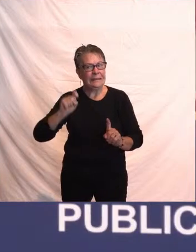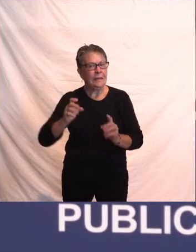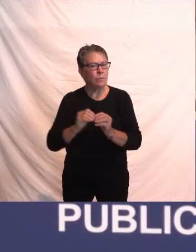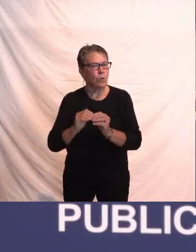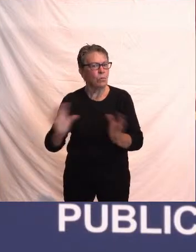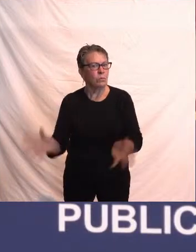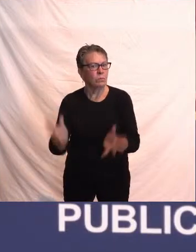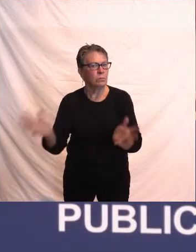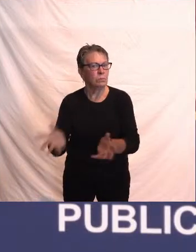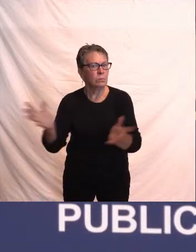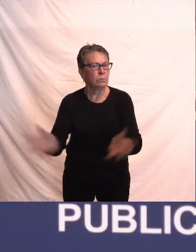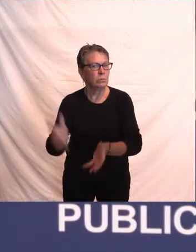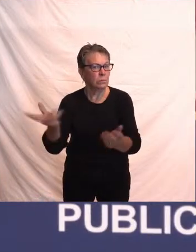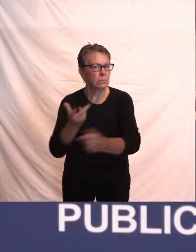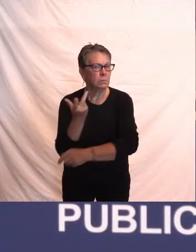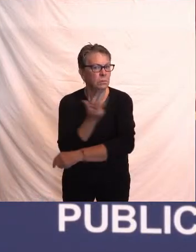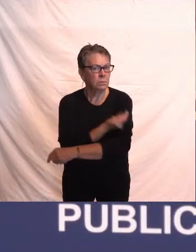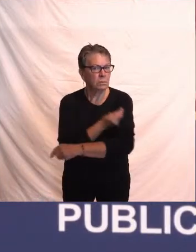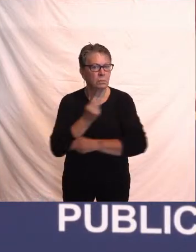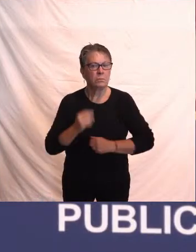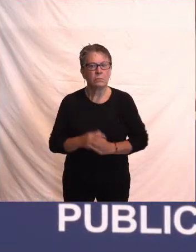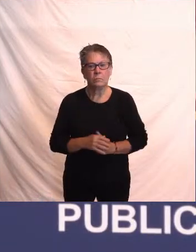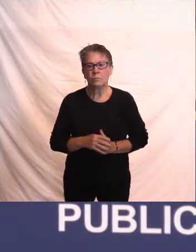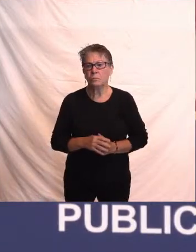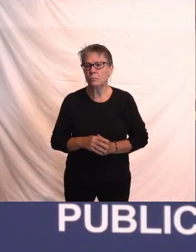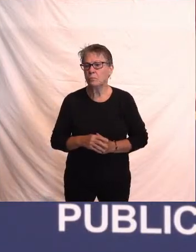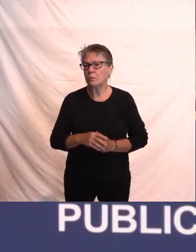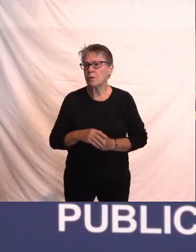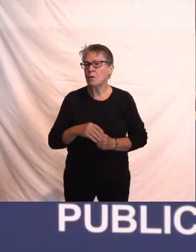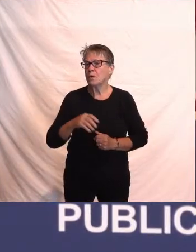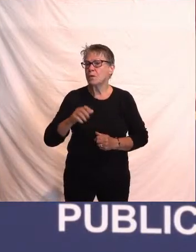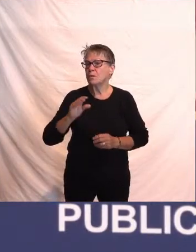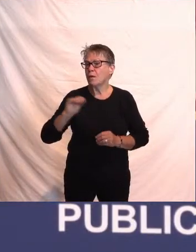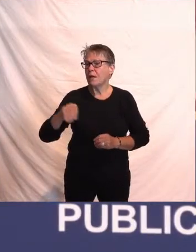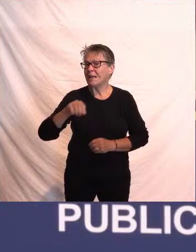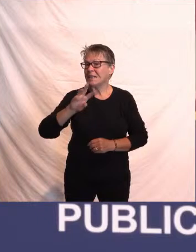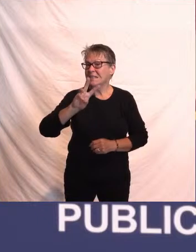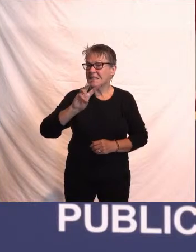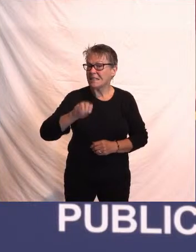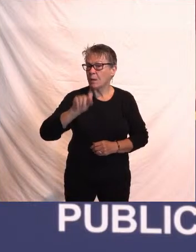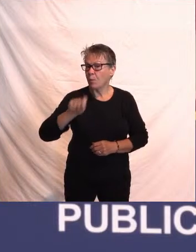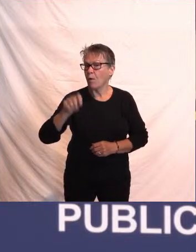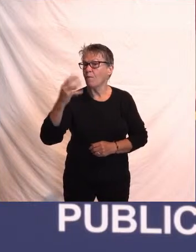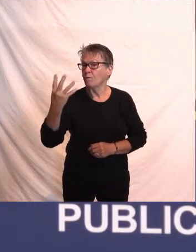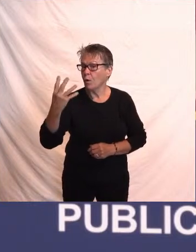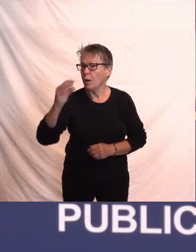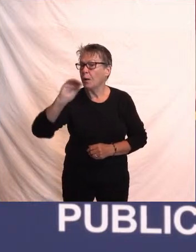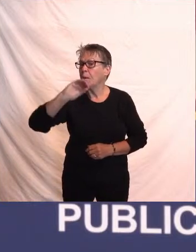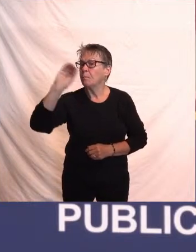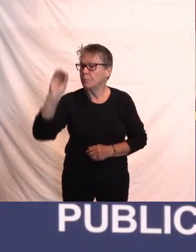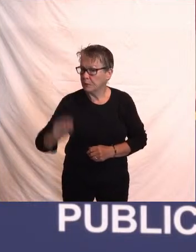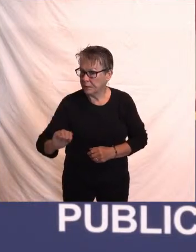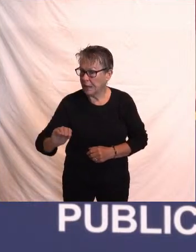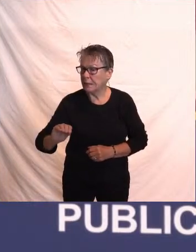60.4% have at least one dose. When we look at the ages 12 to 15, that percentage is